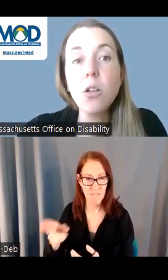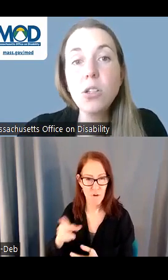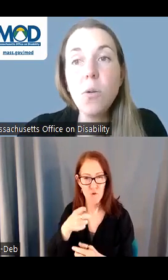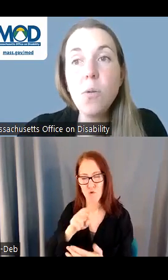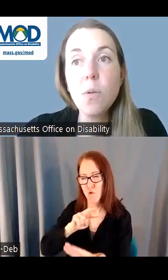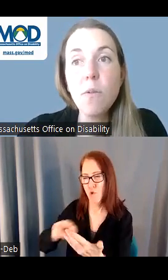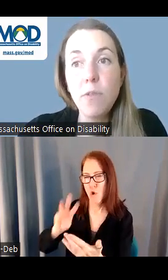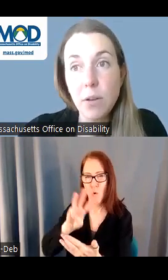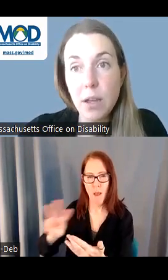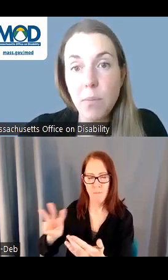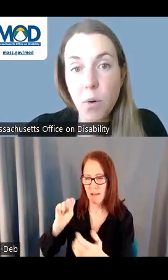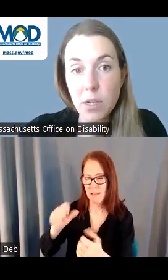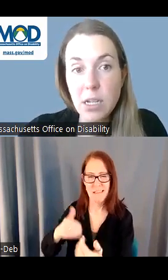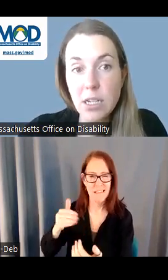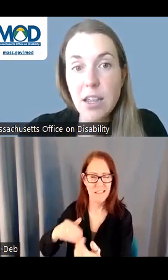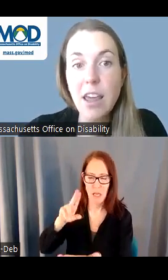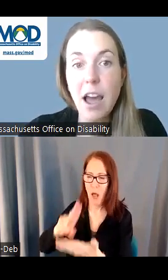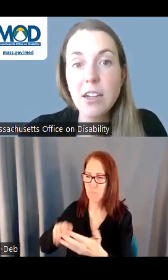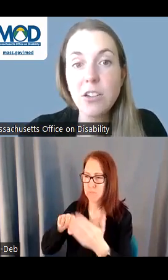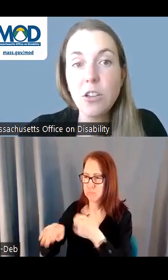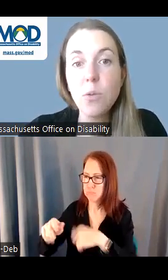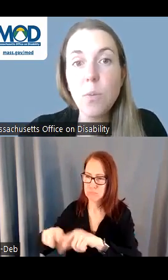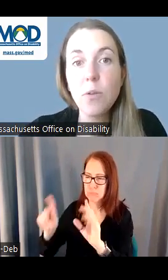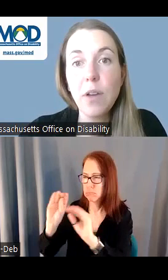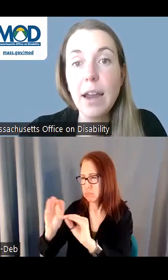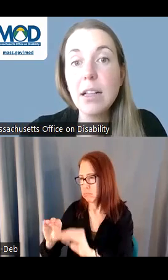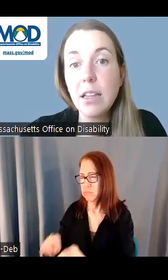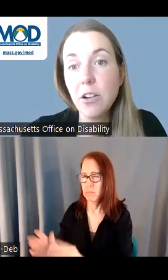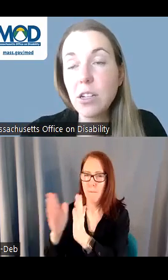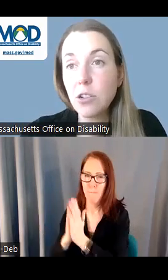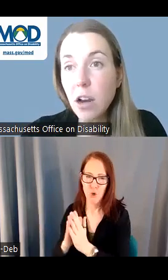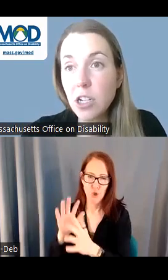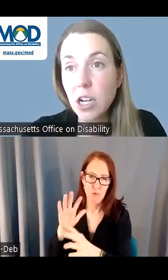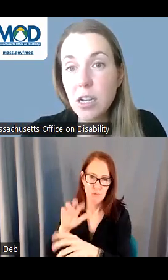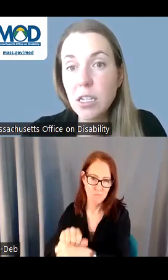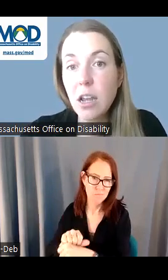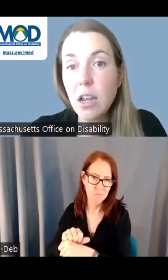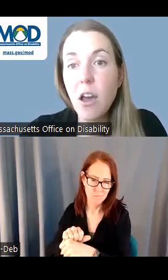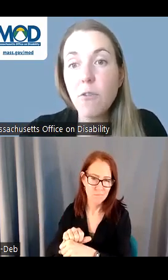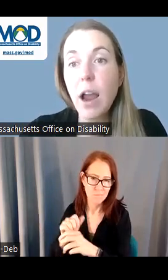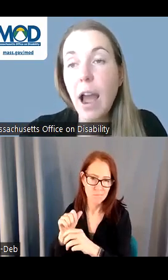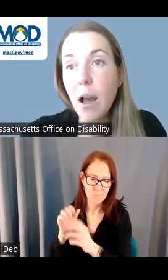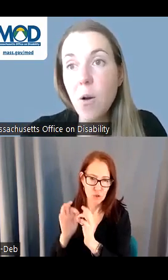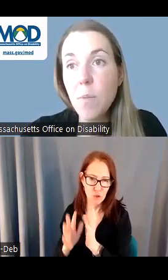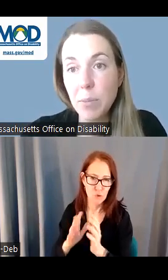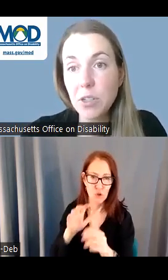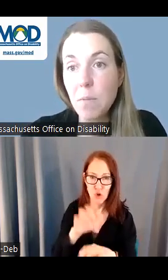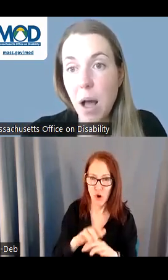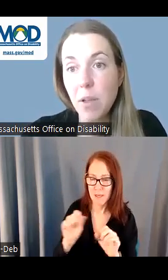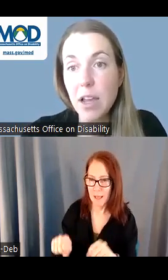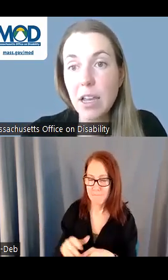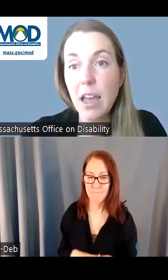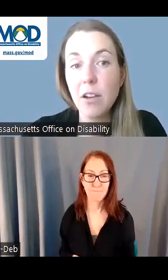It's also very important that you provide clear instructions for how members